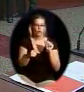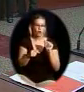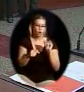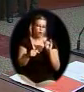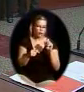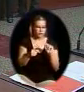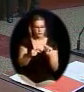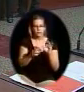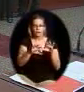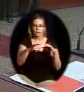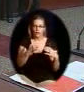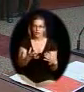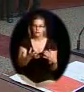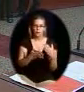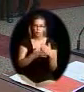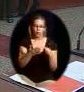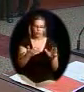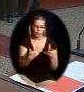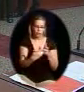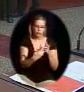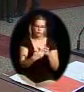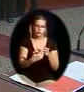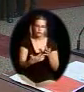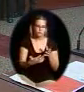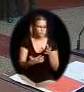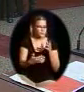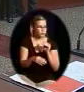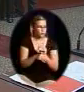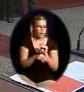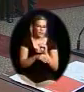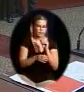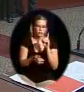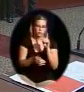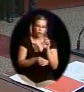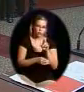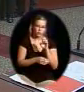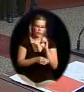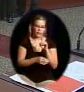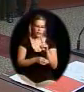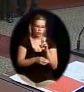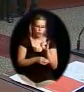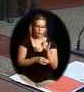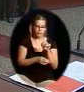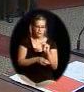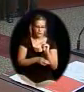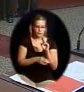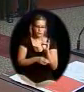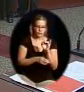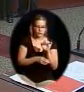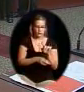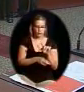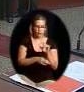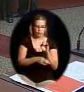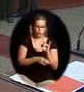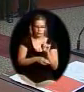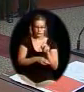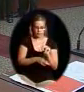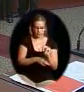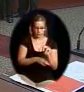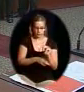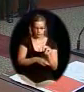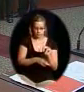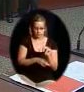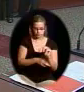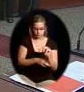as part of the partnership. Tonight we have with us Dr. Ed Robinson, President of Mid-America, Neil Friesland, Associate Professor